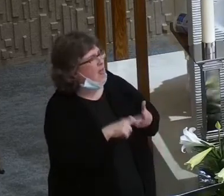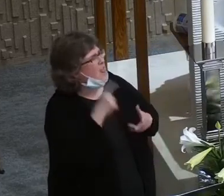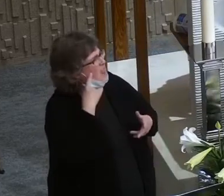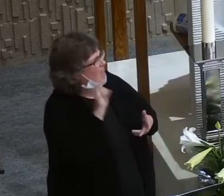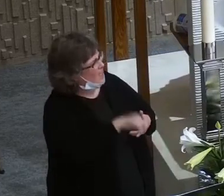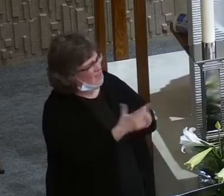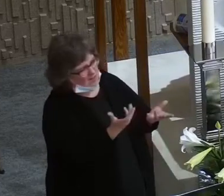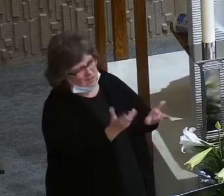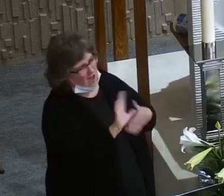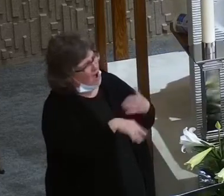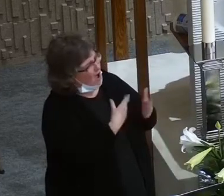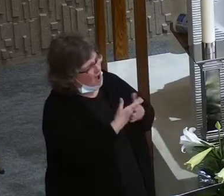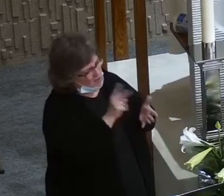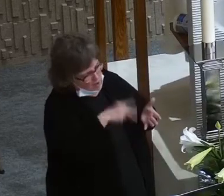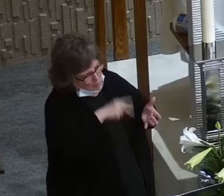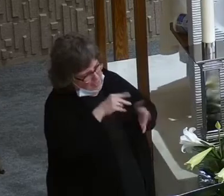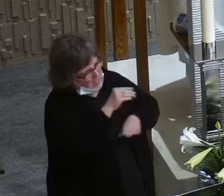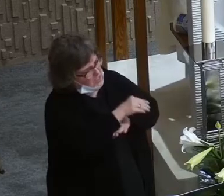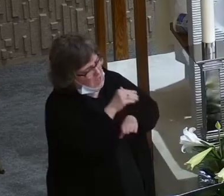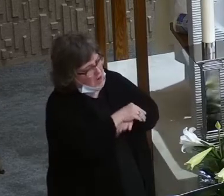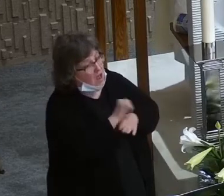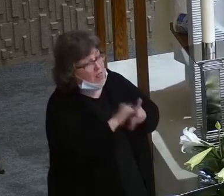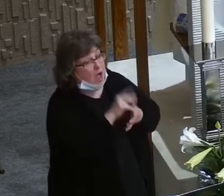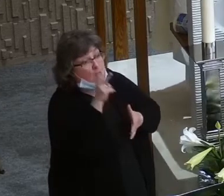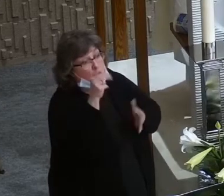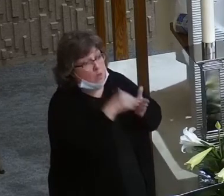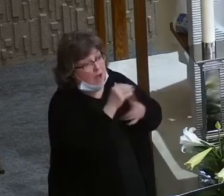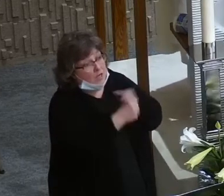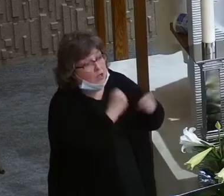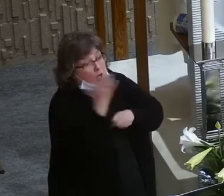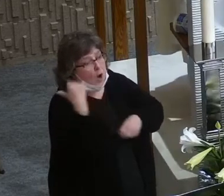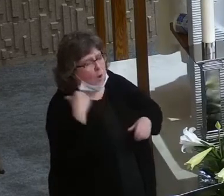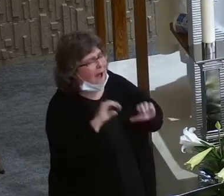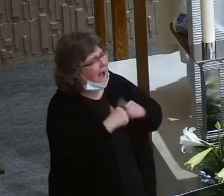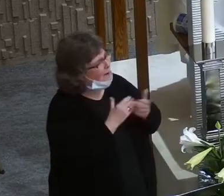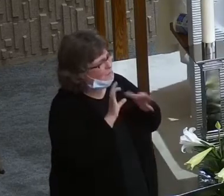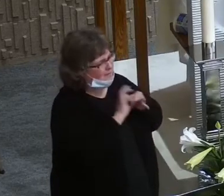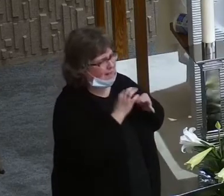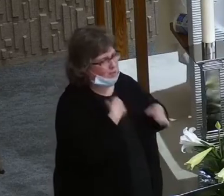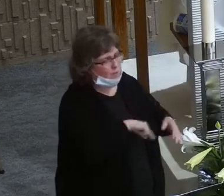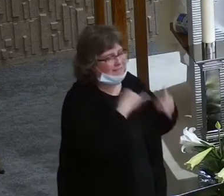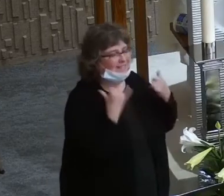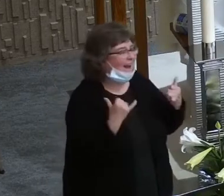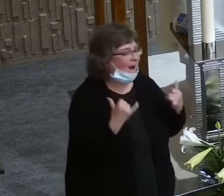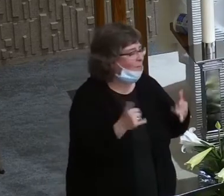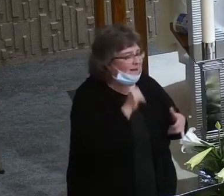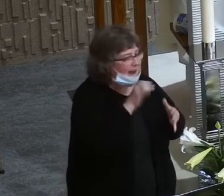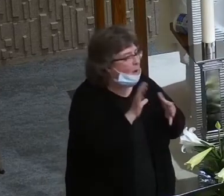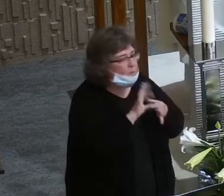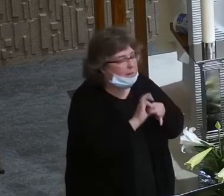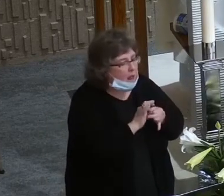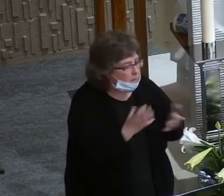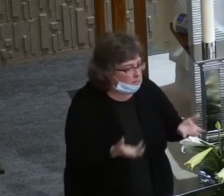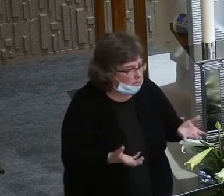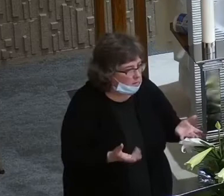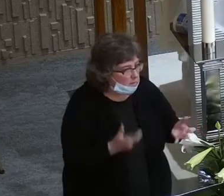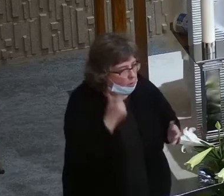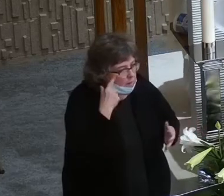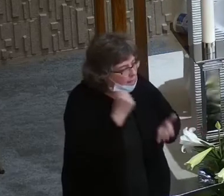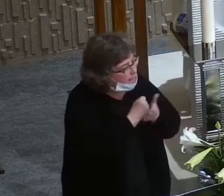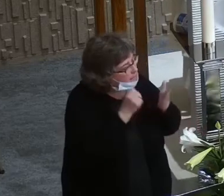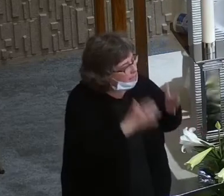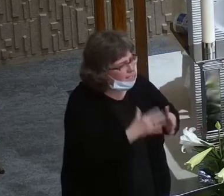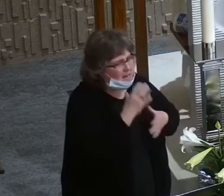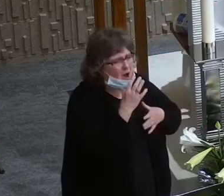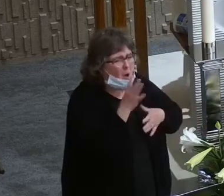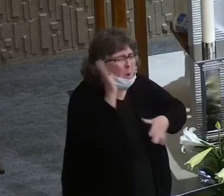think, well, all the stuff we read about is nice, but that was 2,000 years ago, and how does that relate to us now? Sometimes we look at the saints,